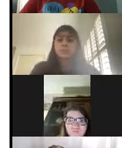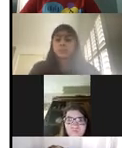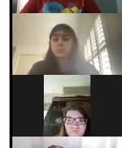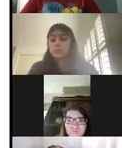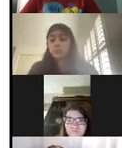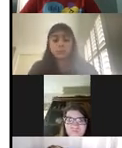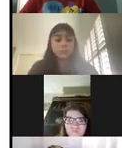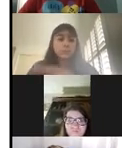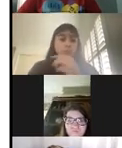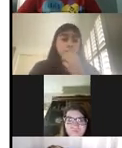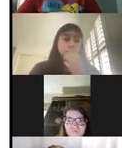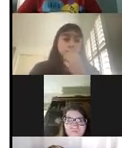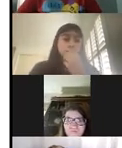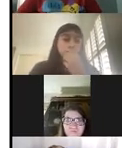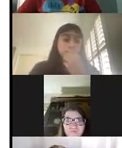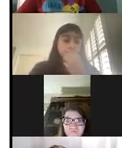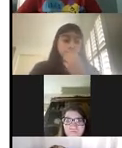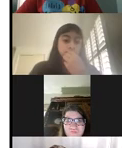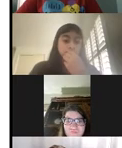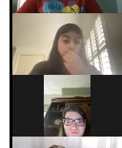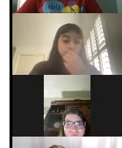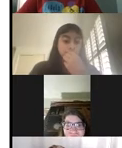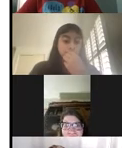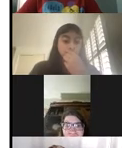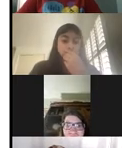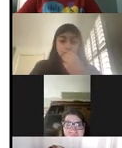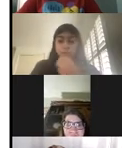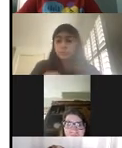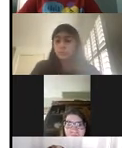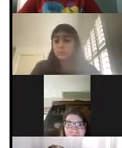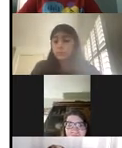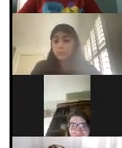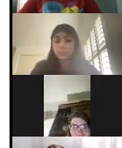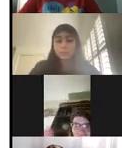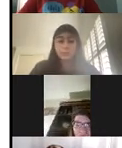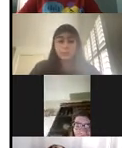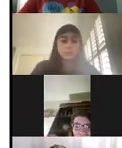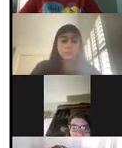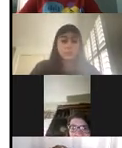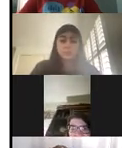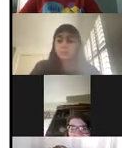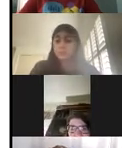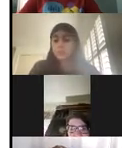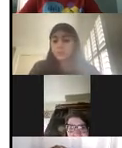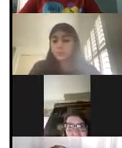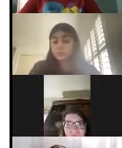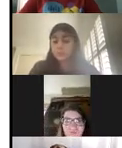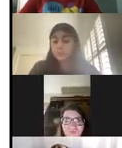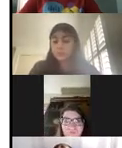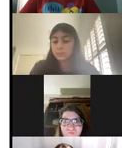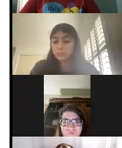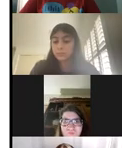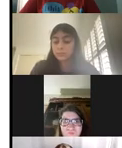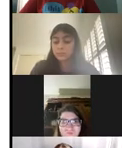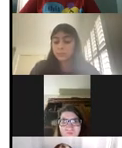Disability SA. You are in the Texas Technology Access Program, Connecting for a